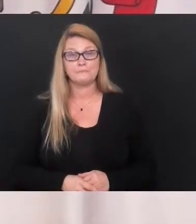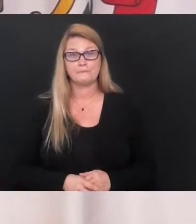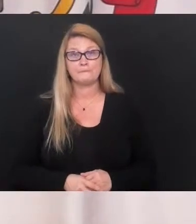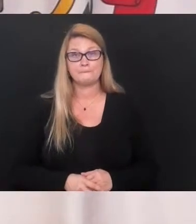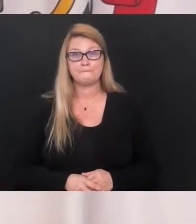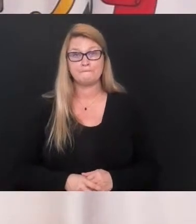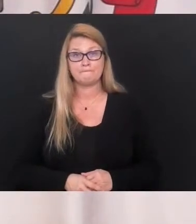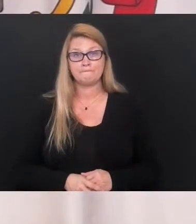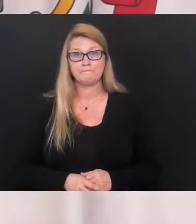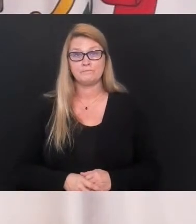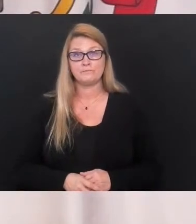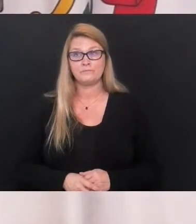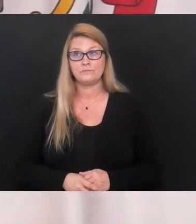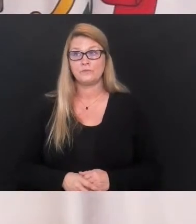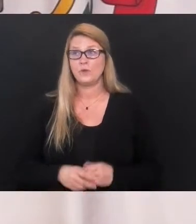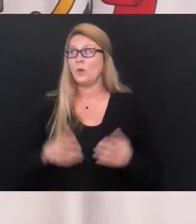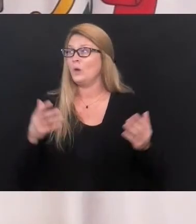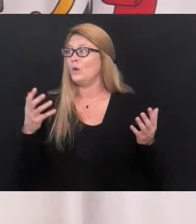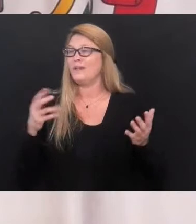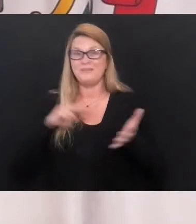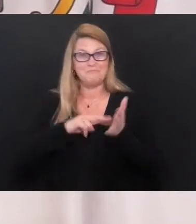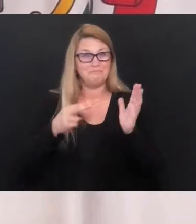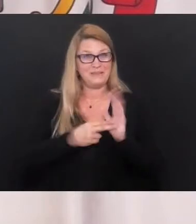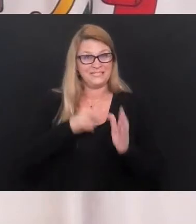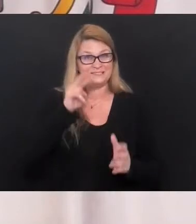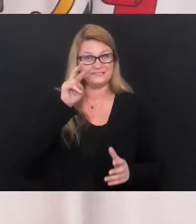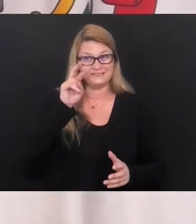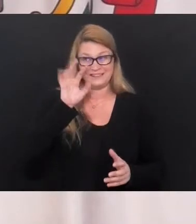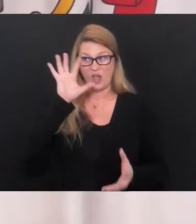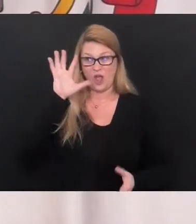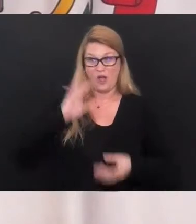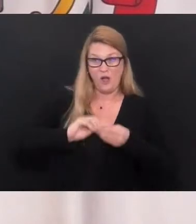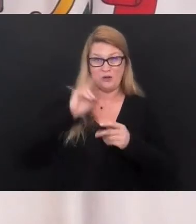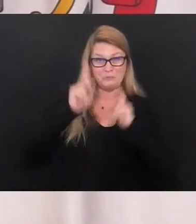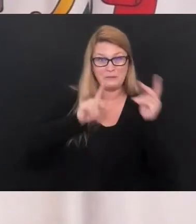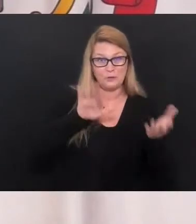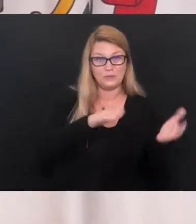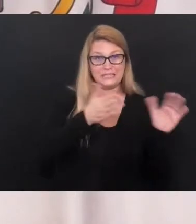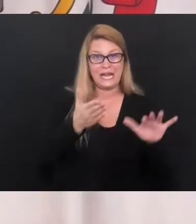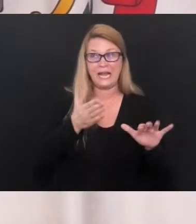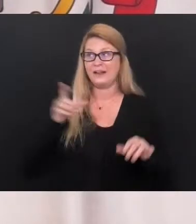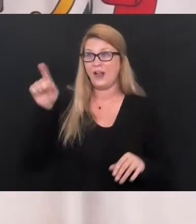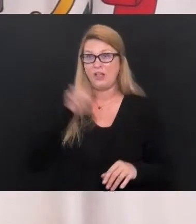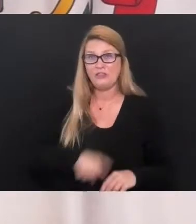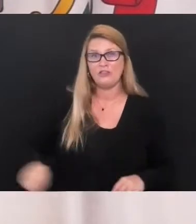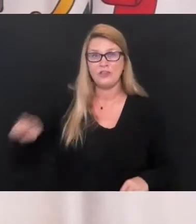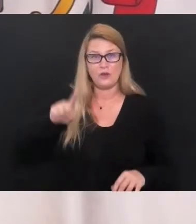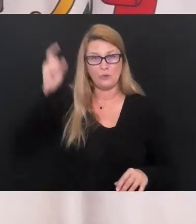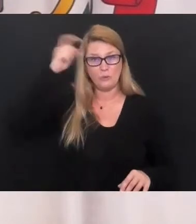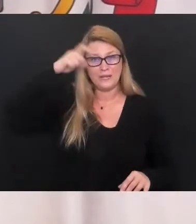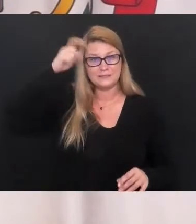how much have we lost? Think about all the wisdom that we've lost.